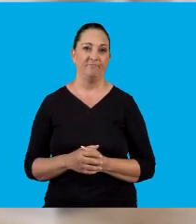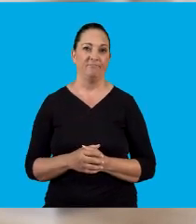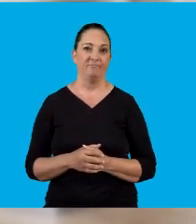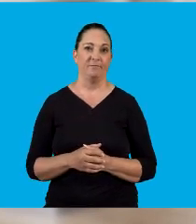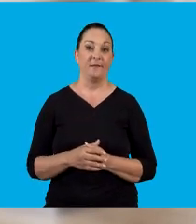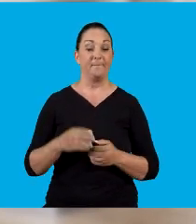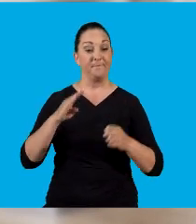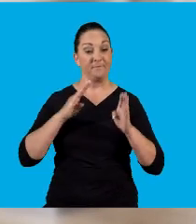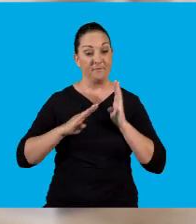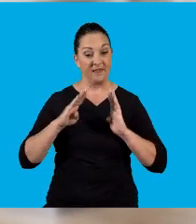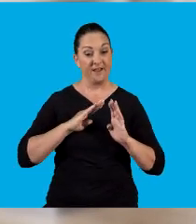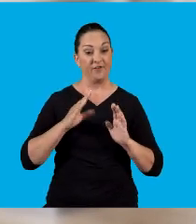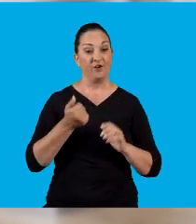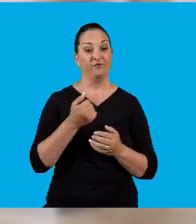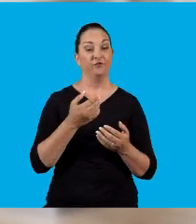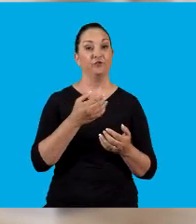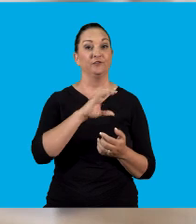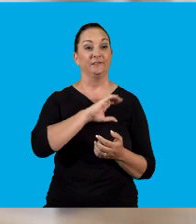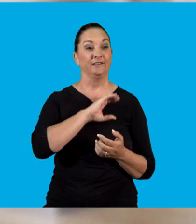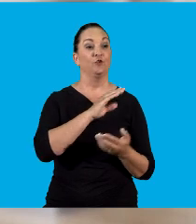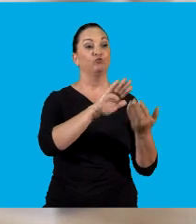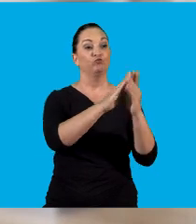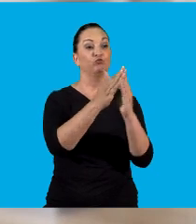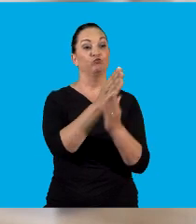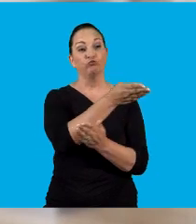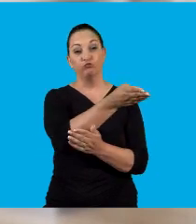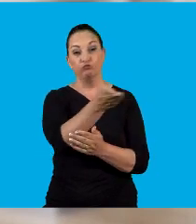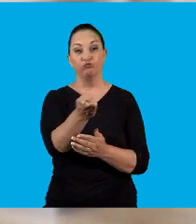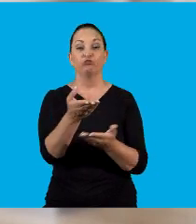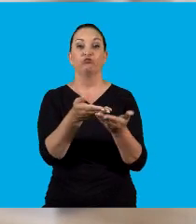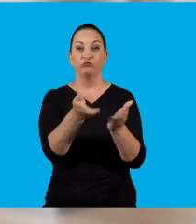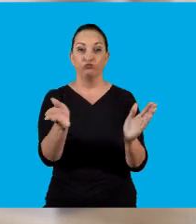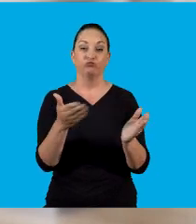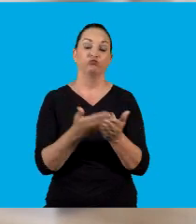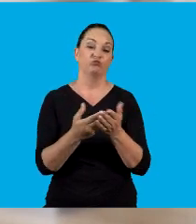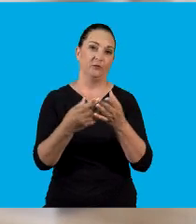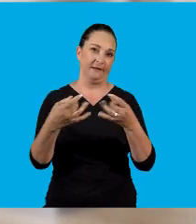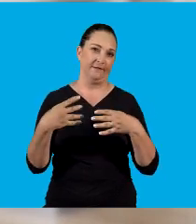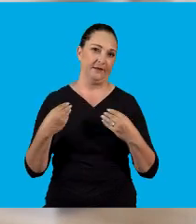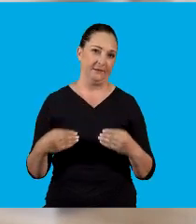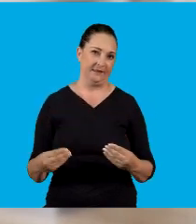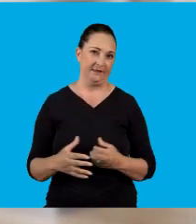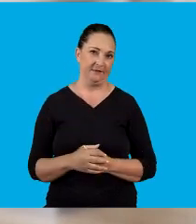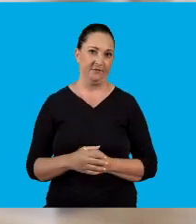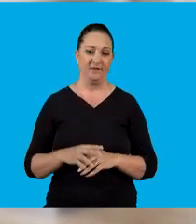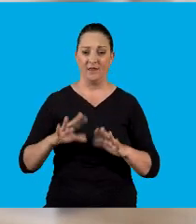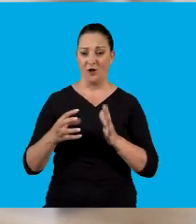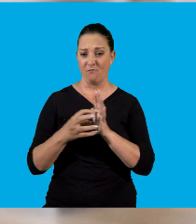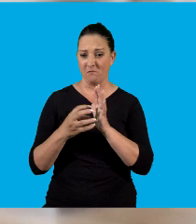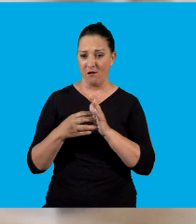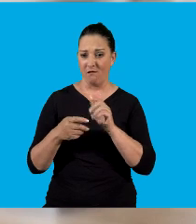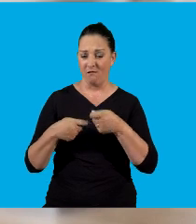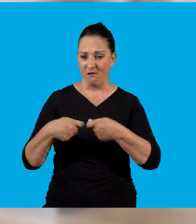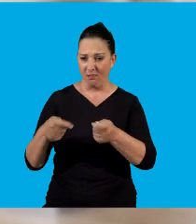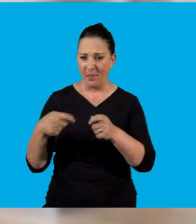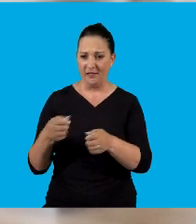are selling. So the behavior of a general society affects the business, because it even affects our marketing